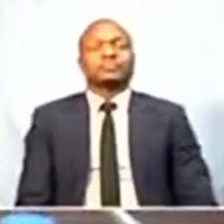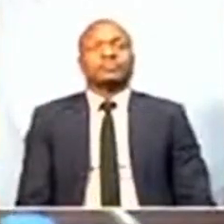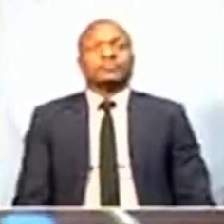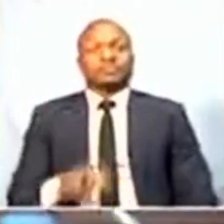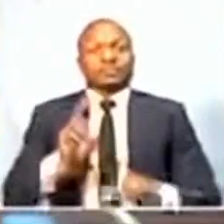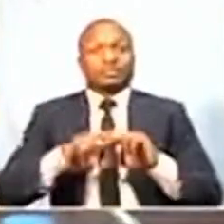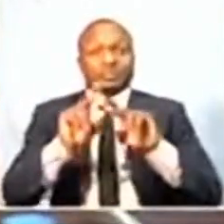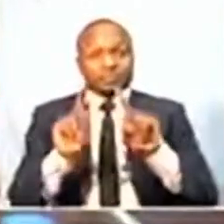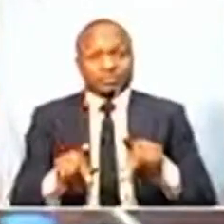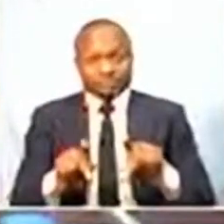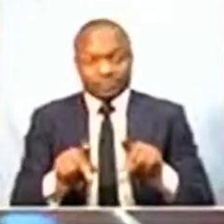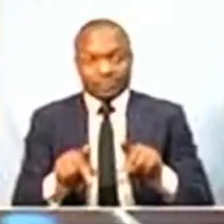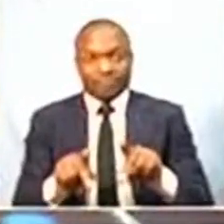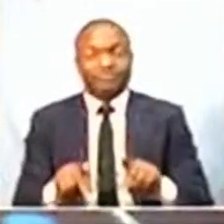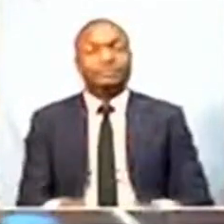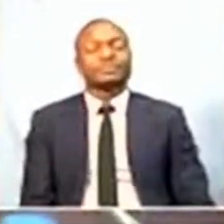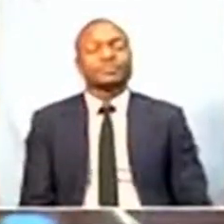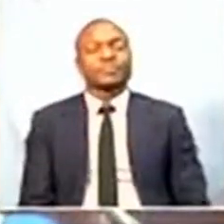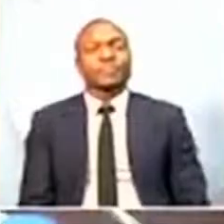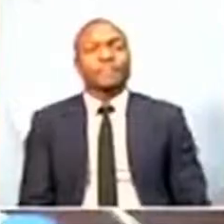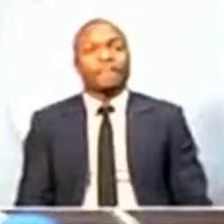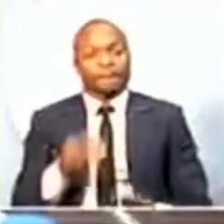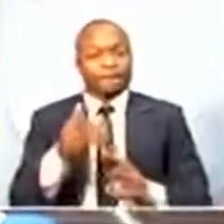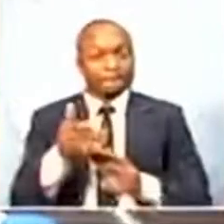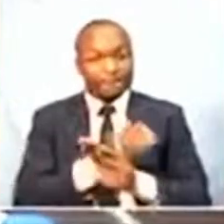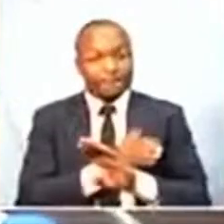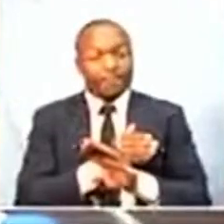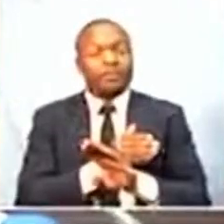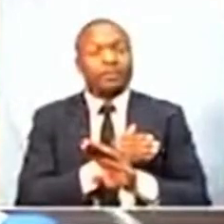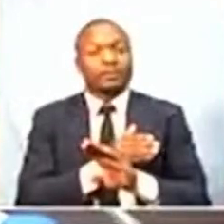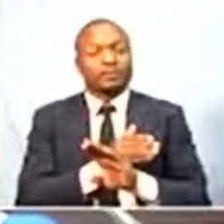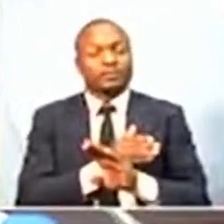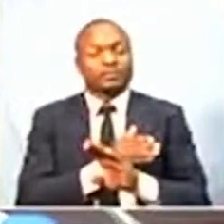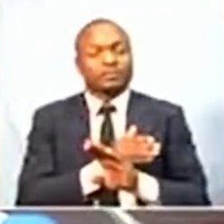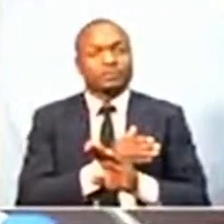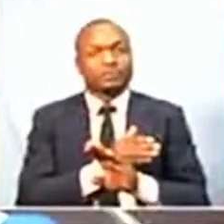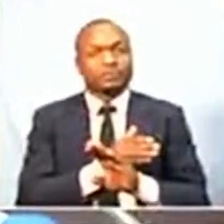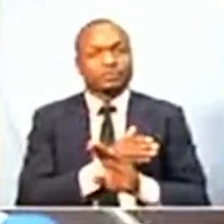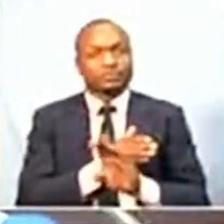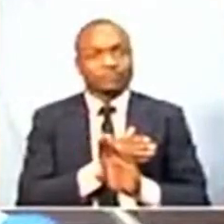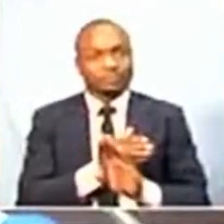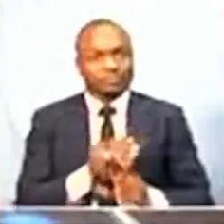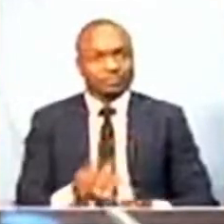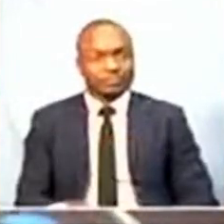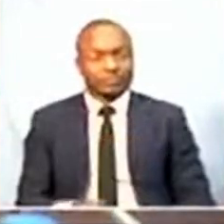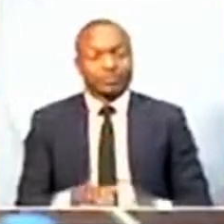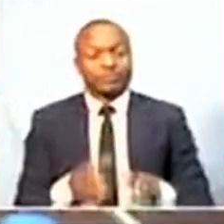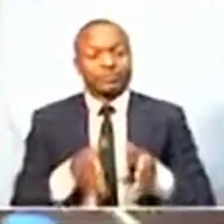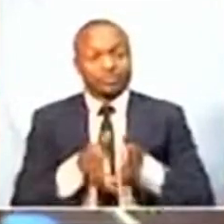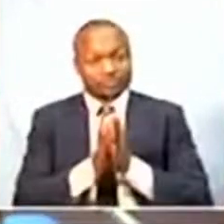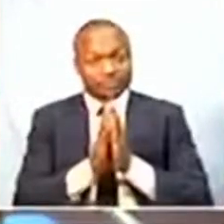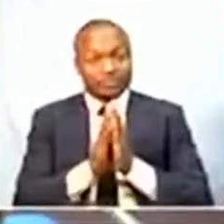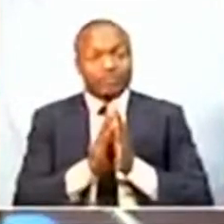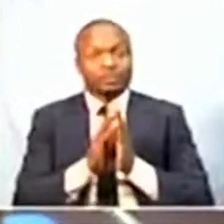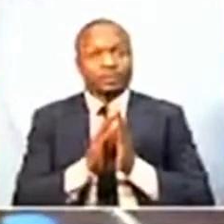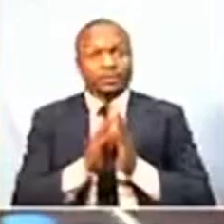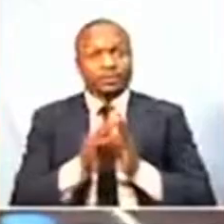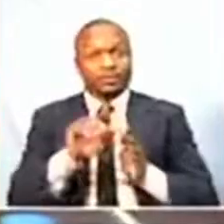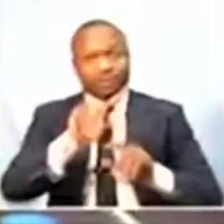Yeah, thank you. Before we could go to any points of